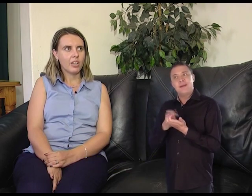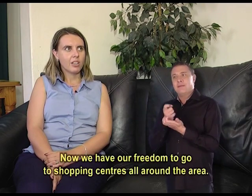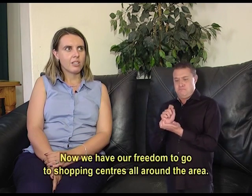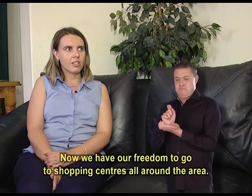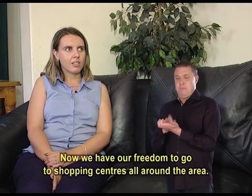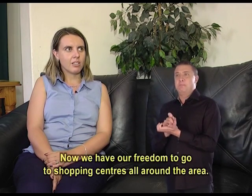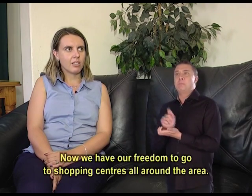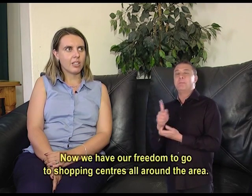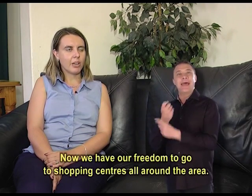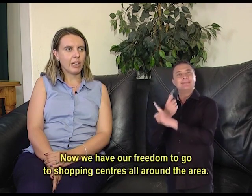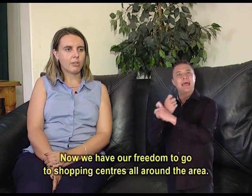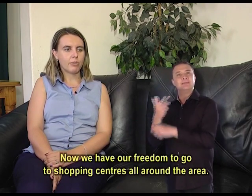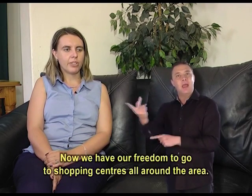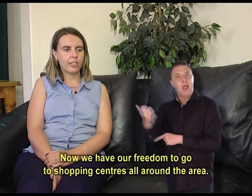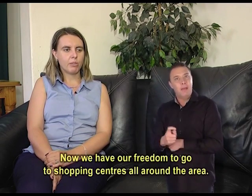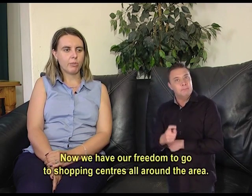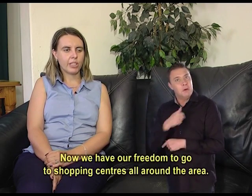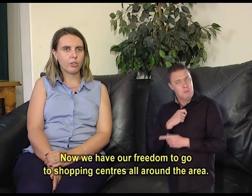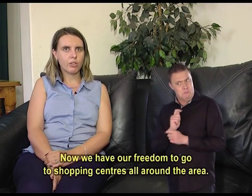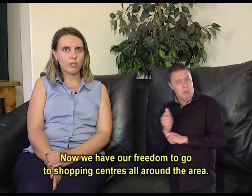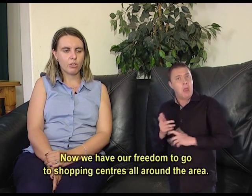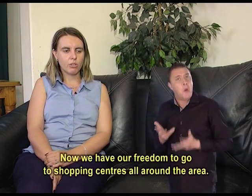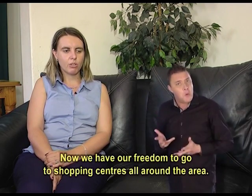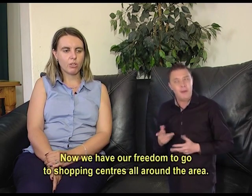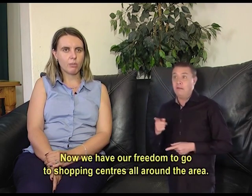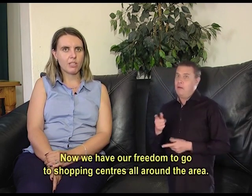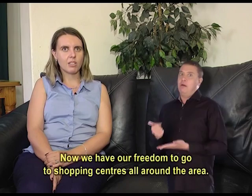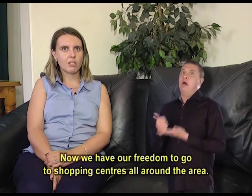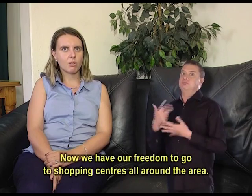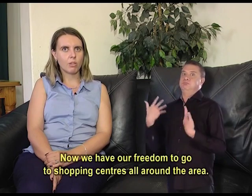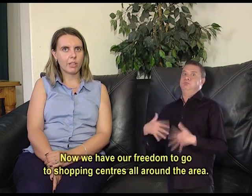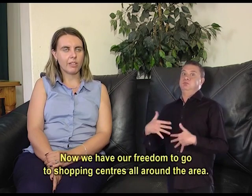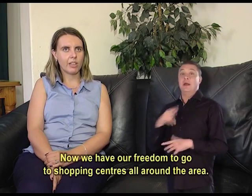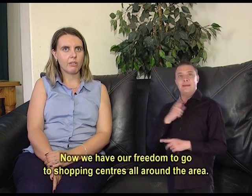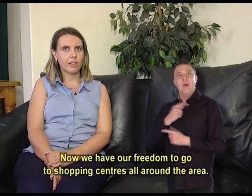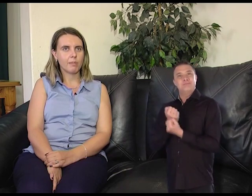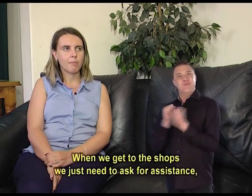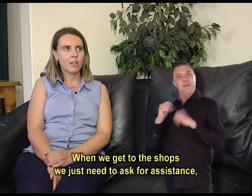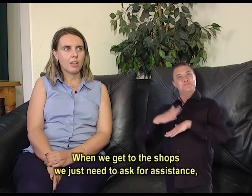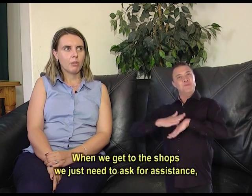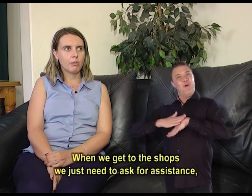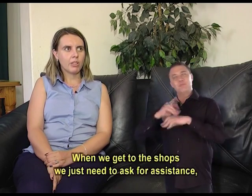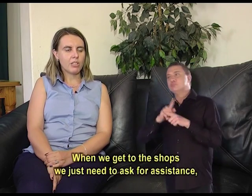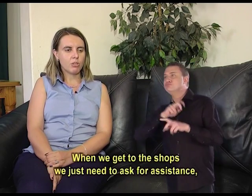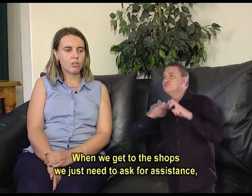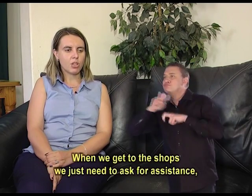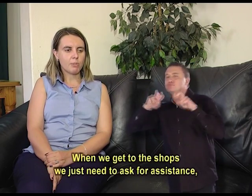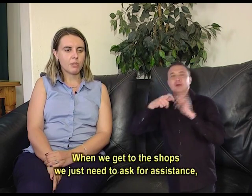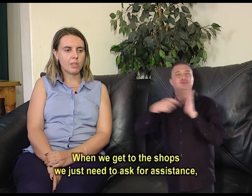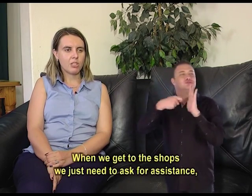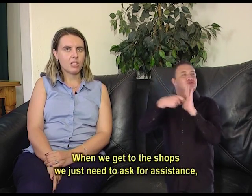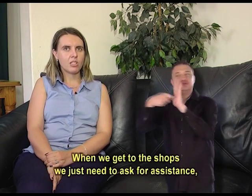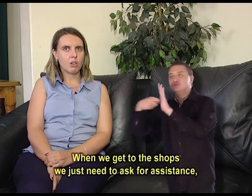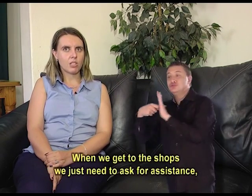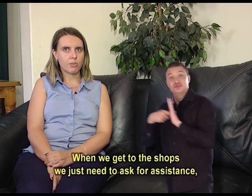phone. So now we have our freedom and we can go to shopping centres all around the area. When we get to the